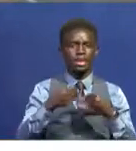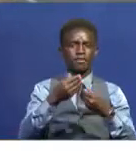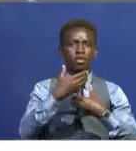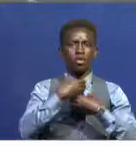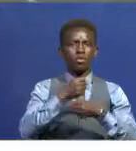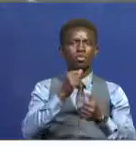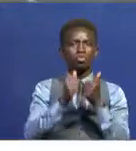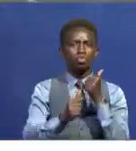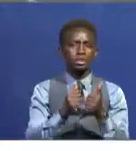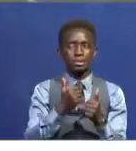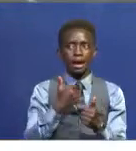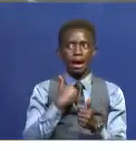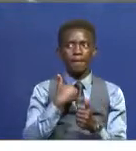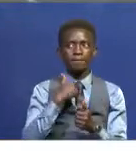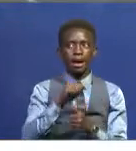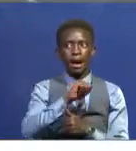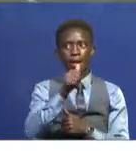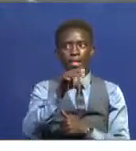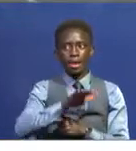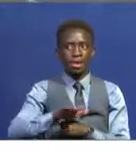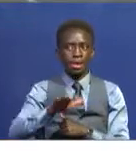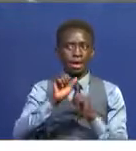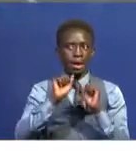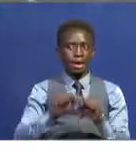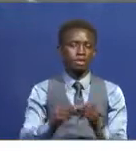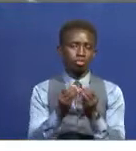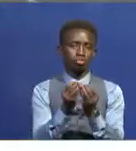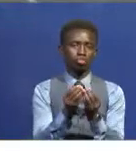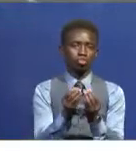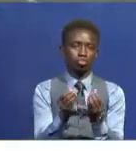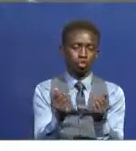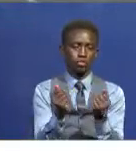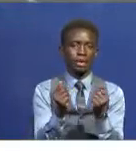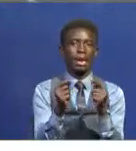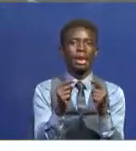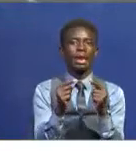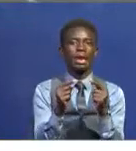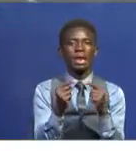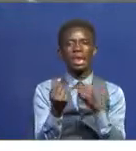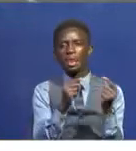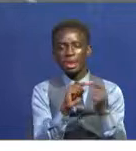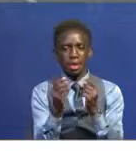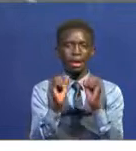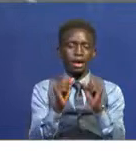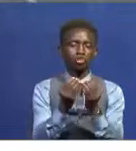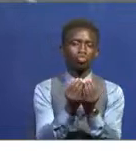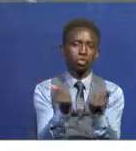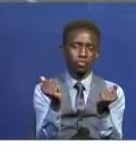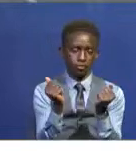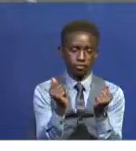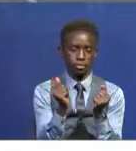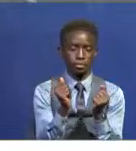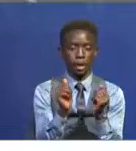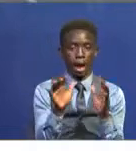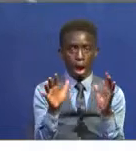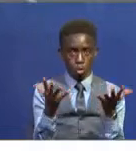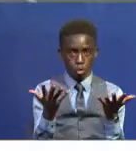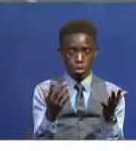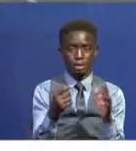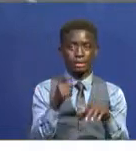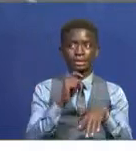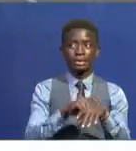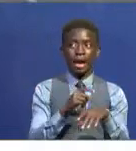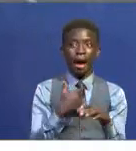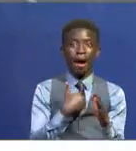for redress or even dispute resolution. An avenue in the sense that when there is